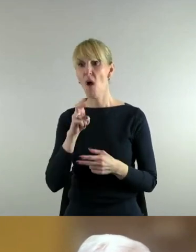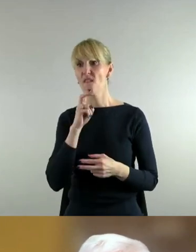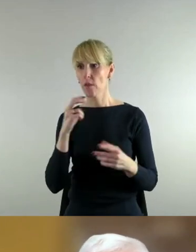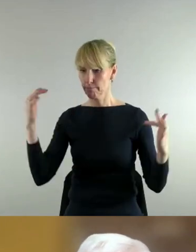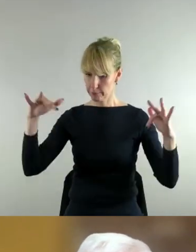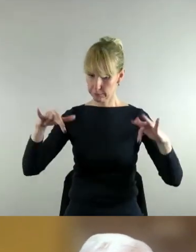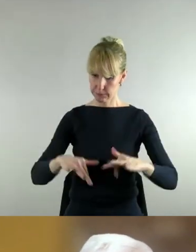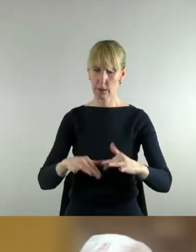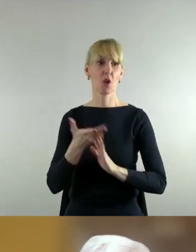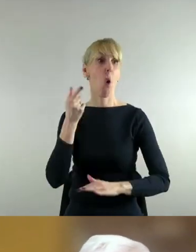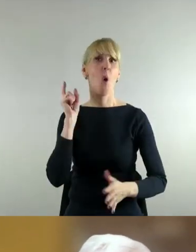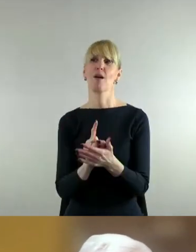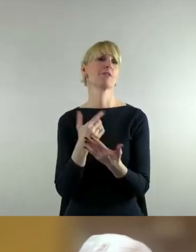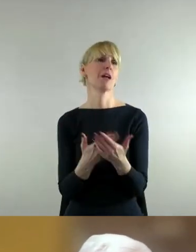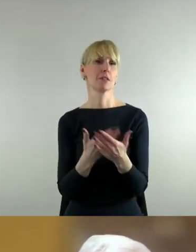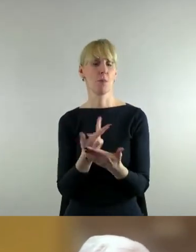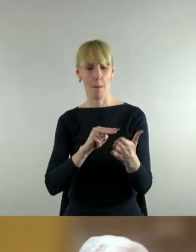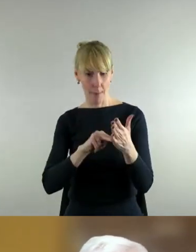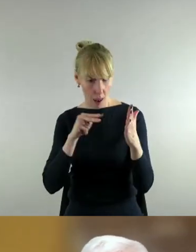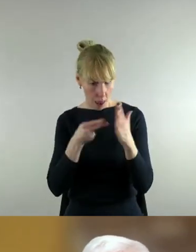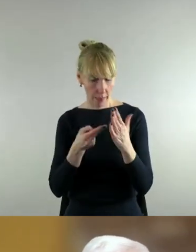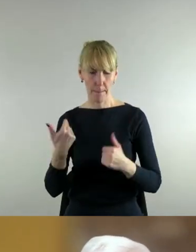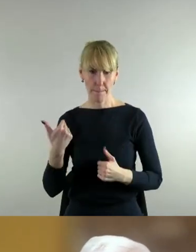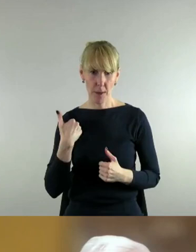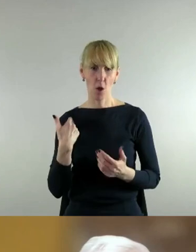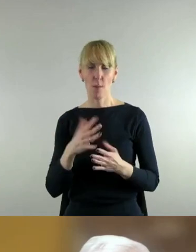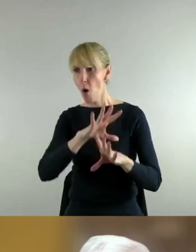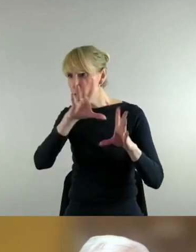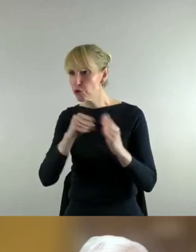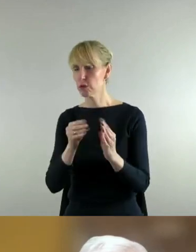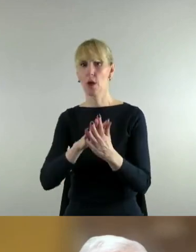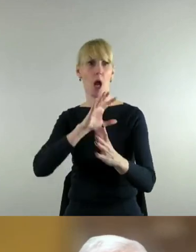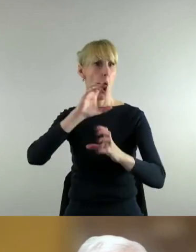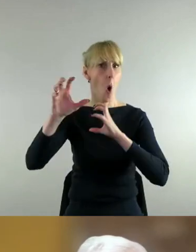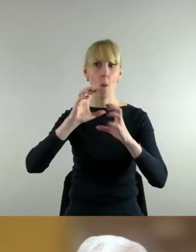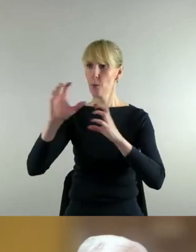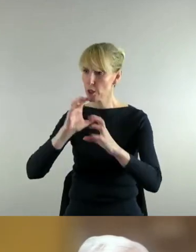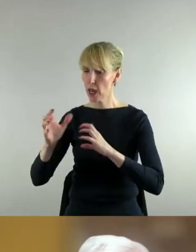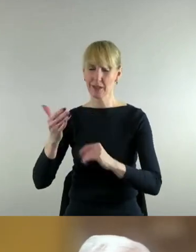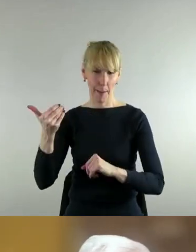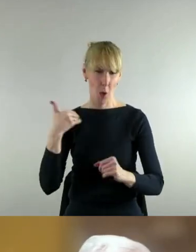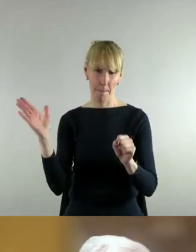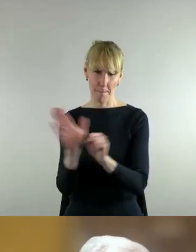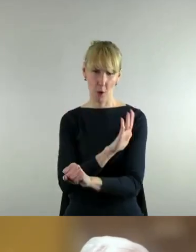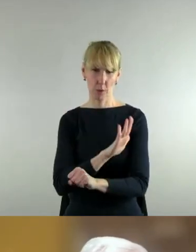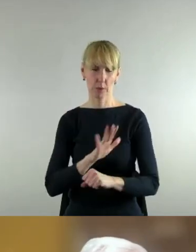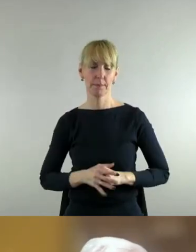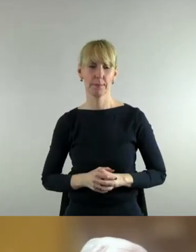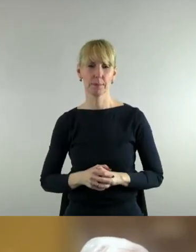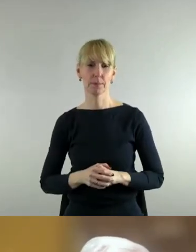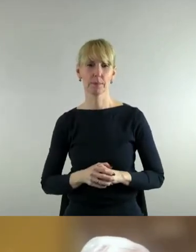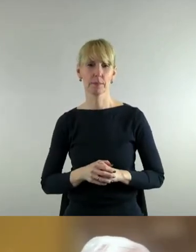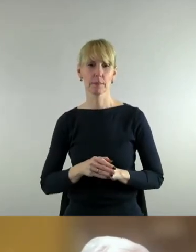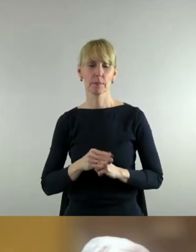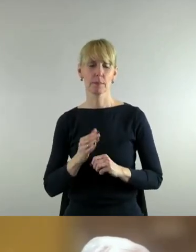one, like for this flood, we managed because we had our plans, we used all the channels of communication that we had